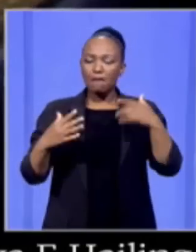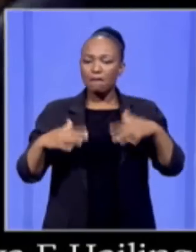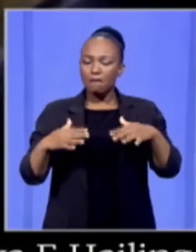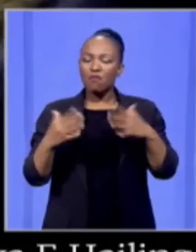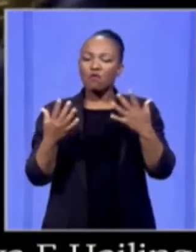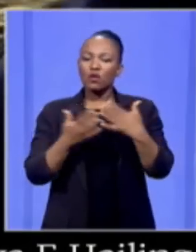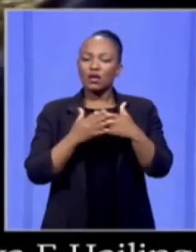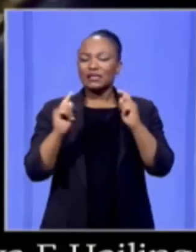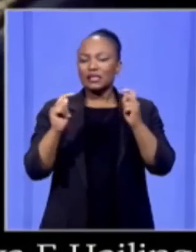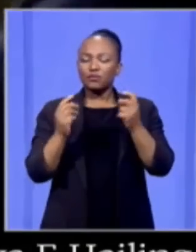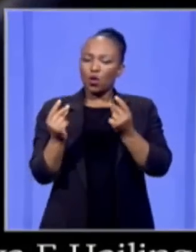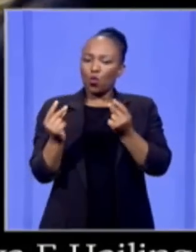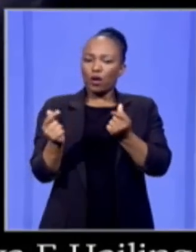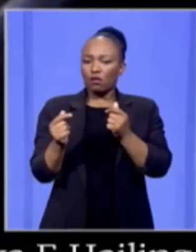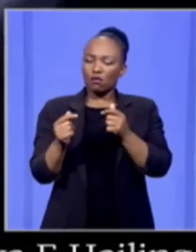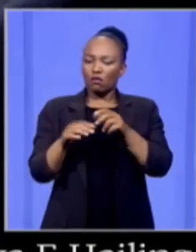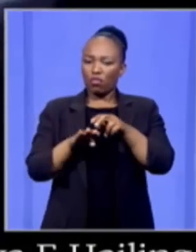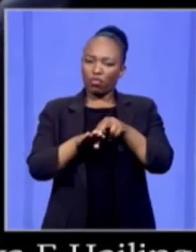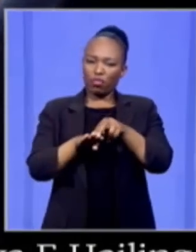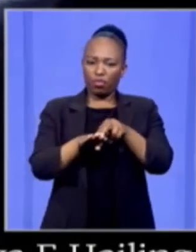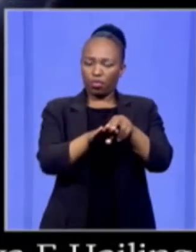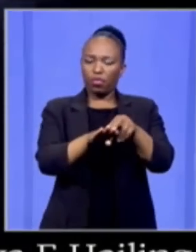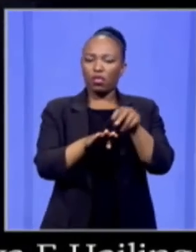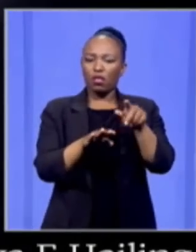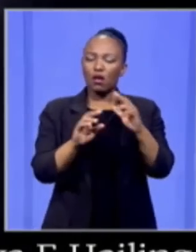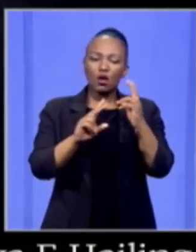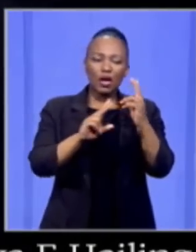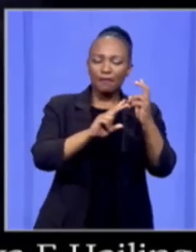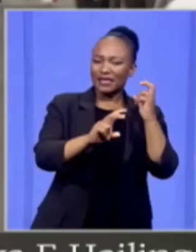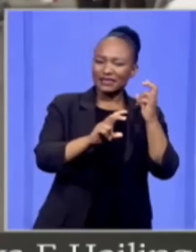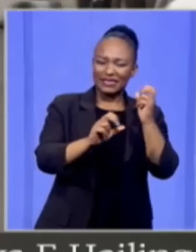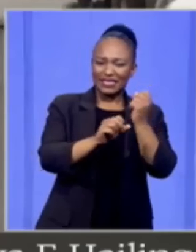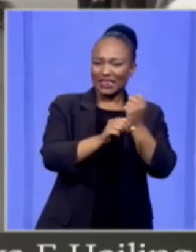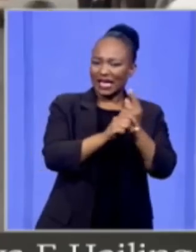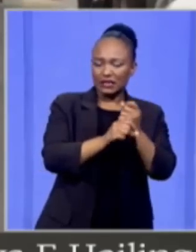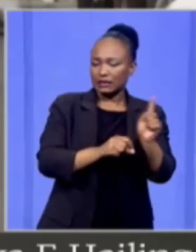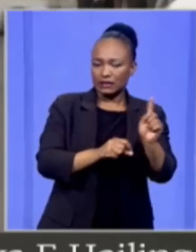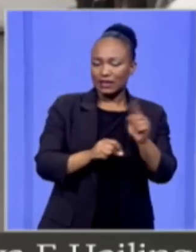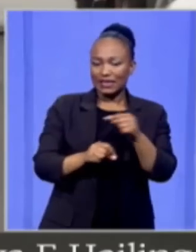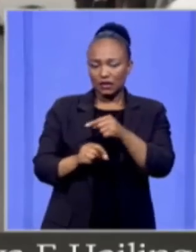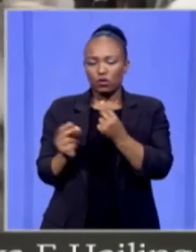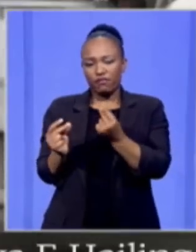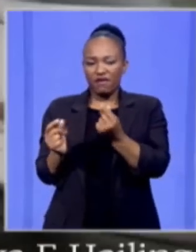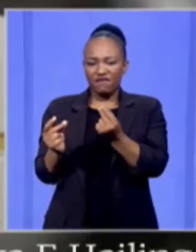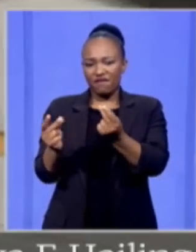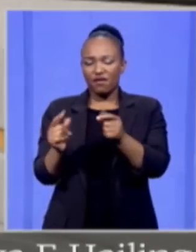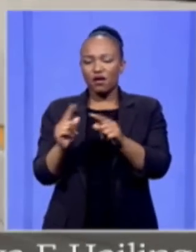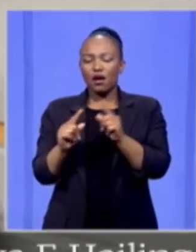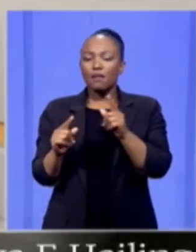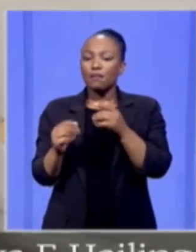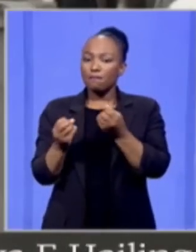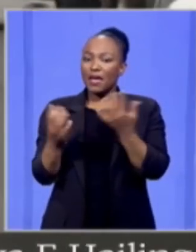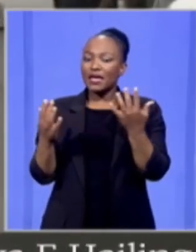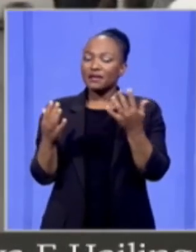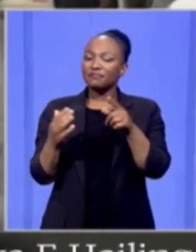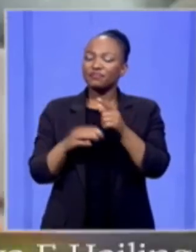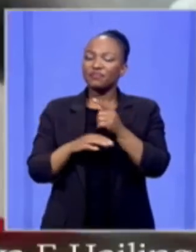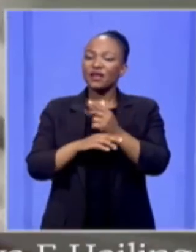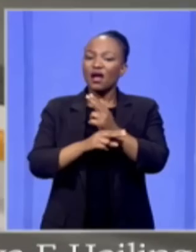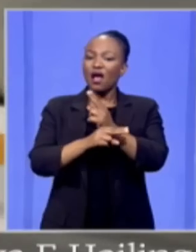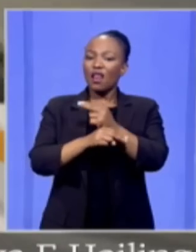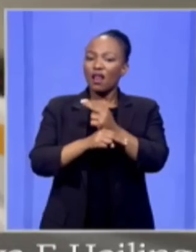sepalangwa e bonako go na le tsa kagale tsa dibese le di-taxi. Se ke le fa bakgweetsi ba le mmalwa ba e-hailing